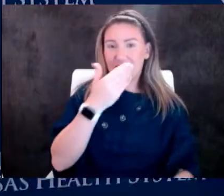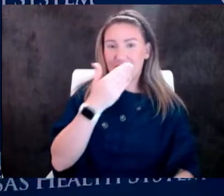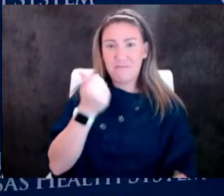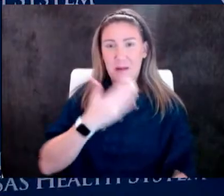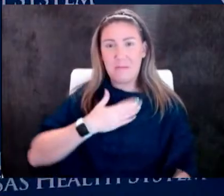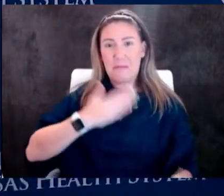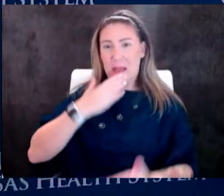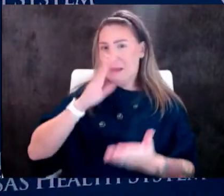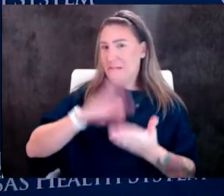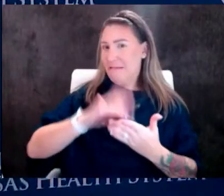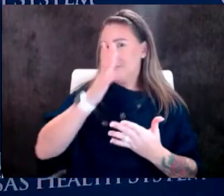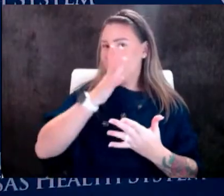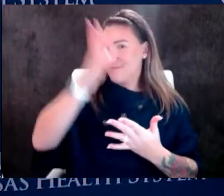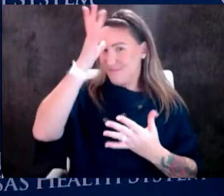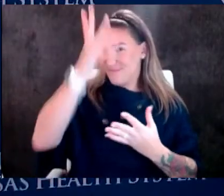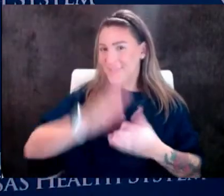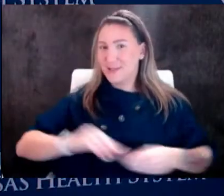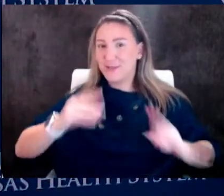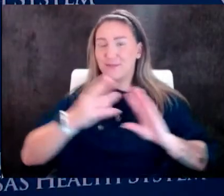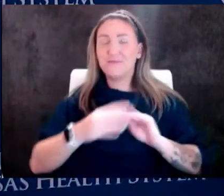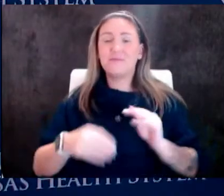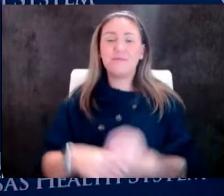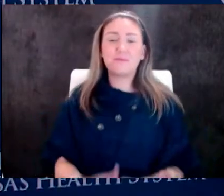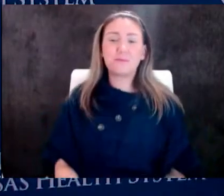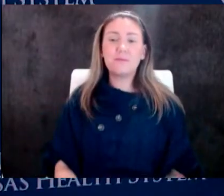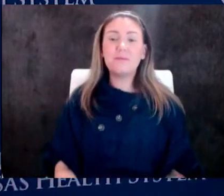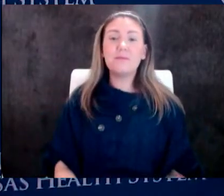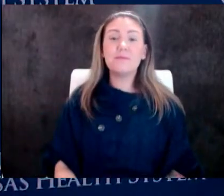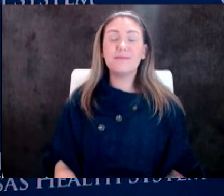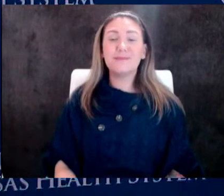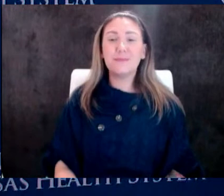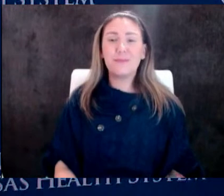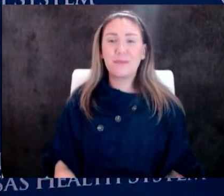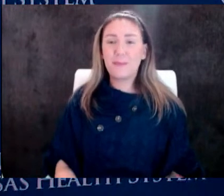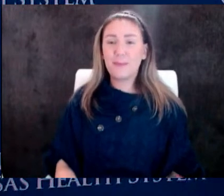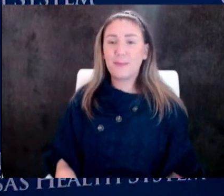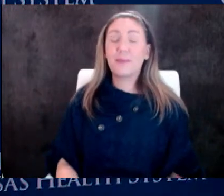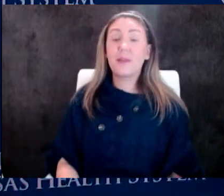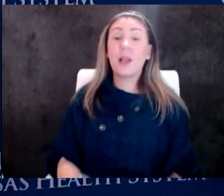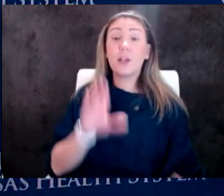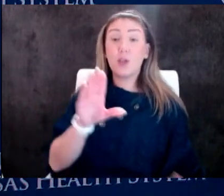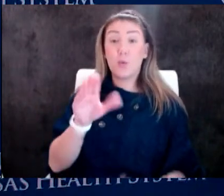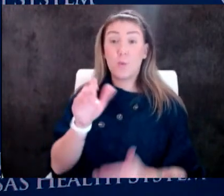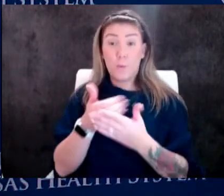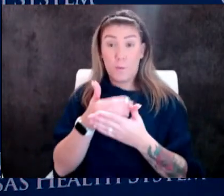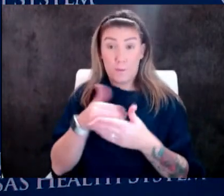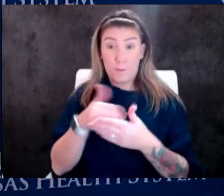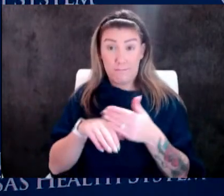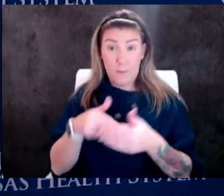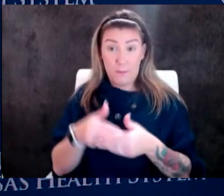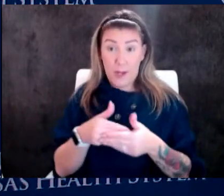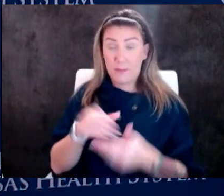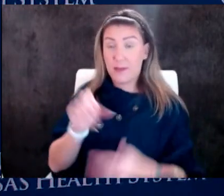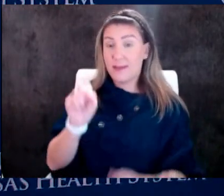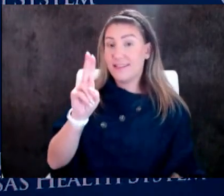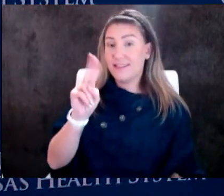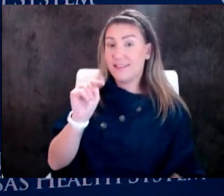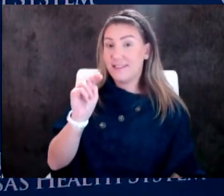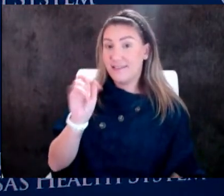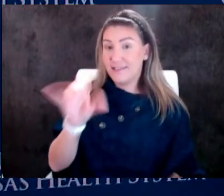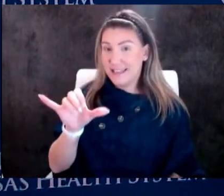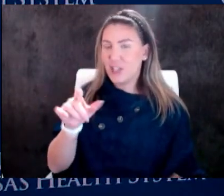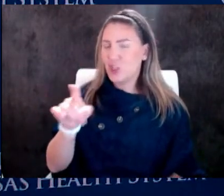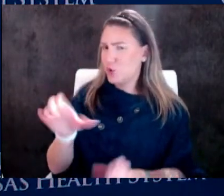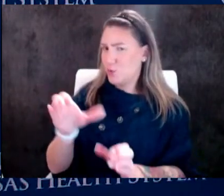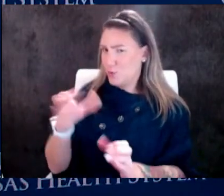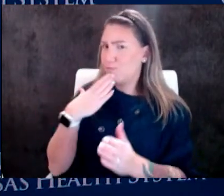it. So how about this one? How about your newborn baby, Sunny, and you know her, and she's doing very well 8 years